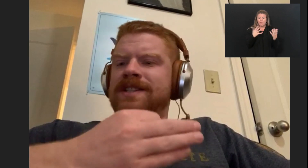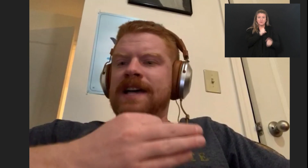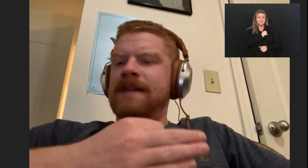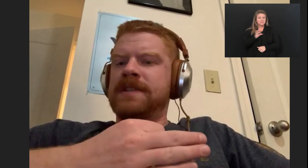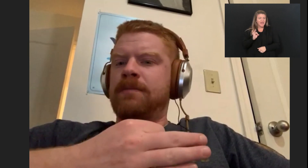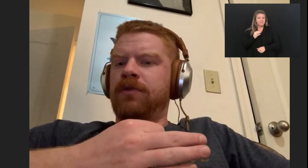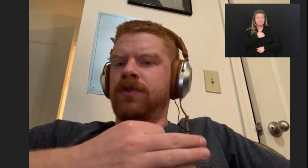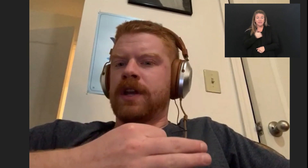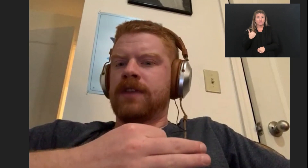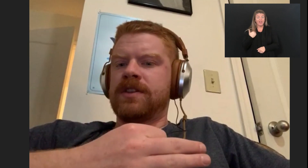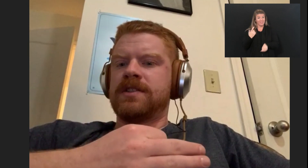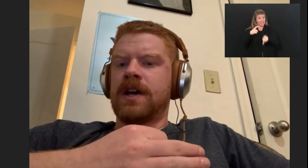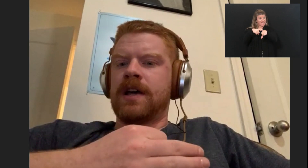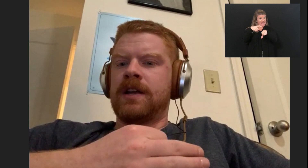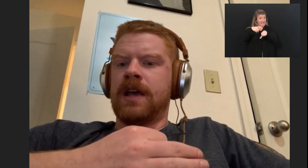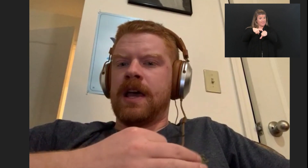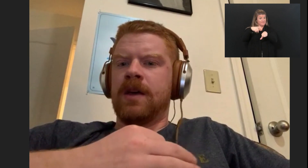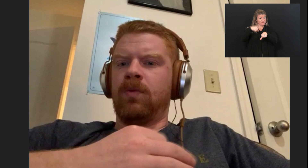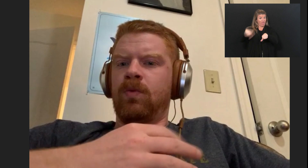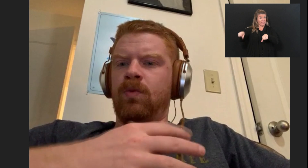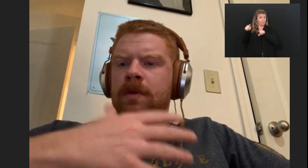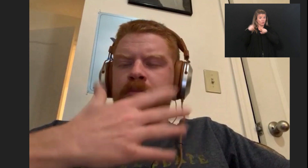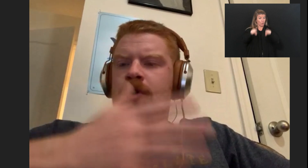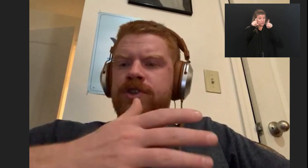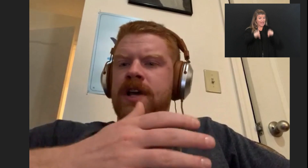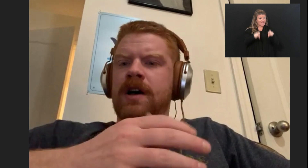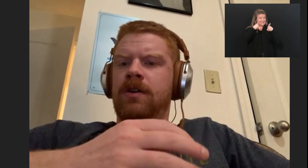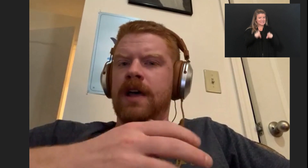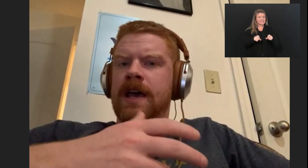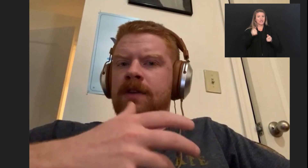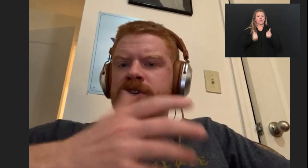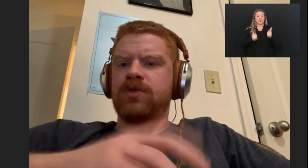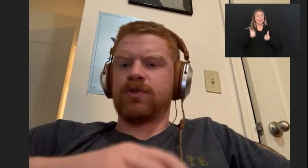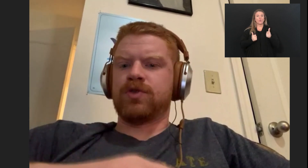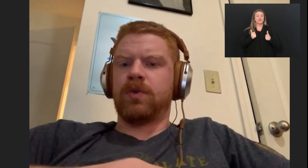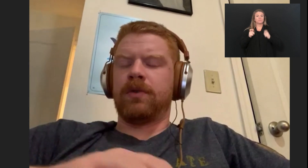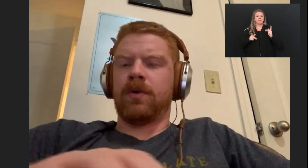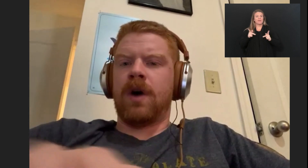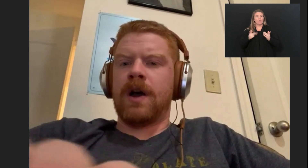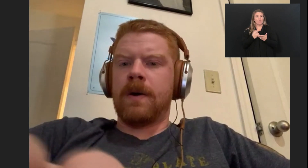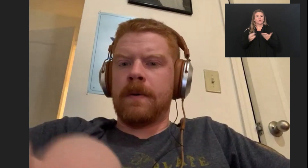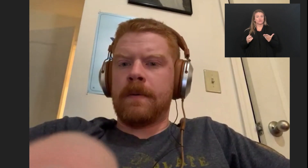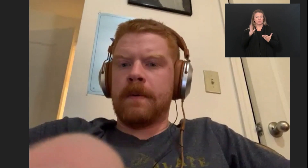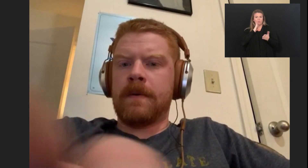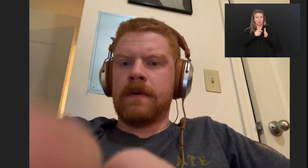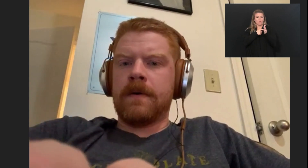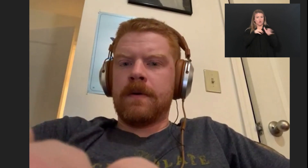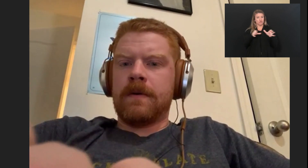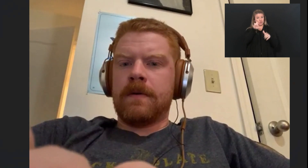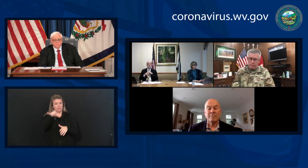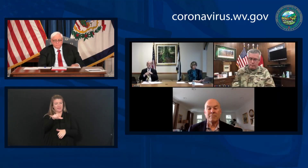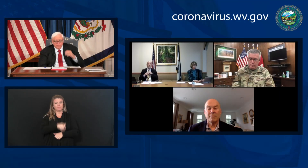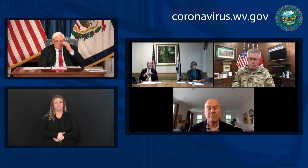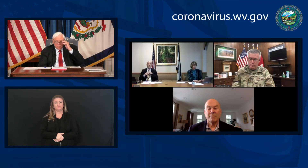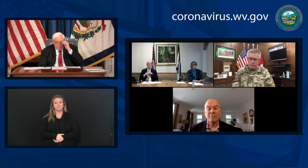What's the timetable for getting this done? And what personnel and resources will it require?